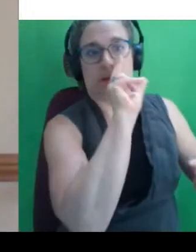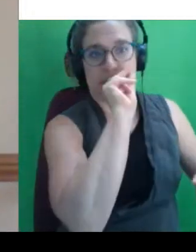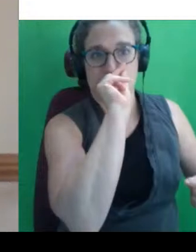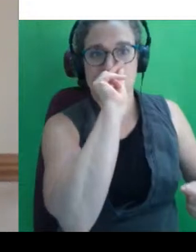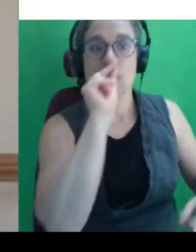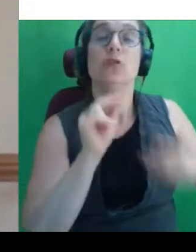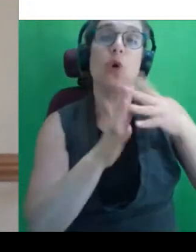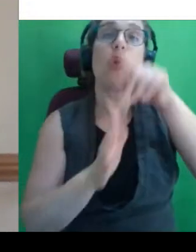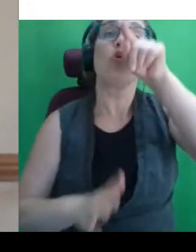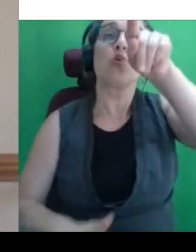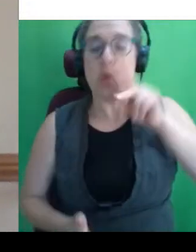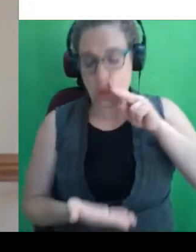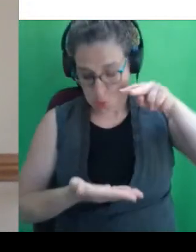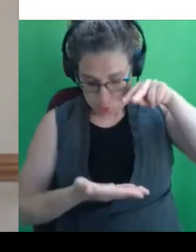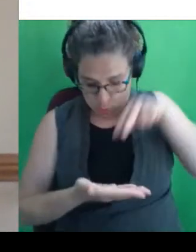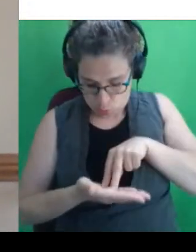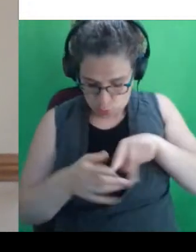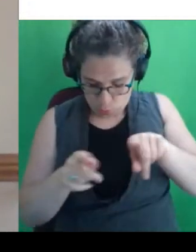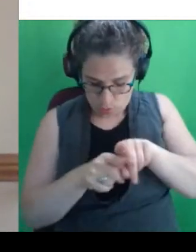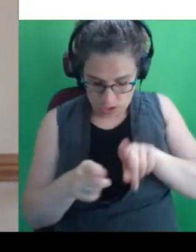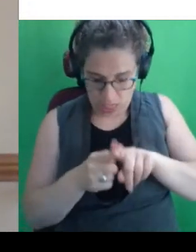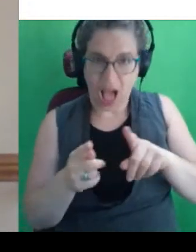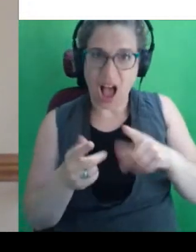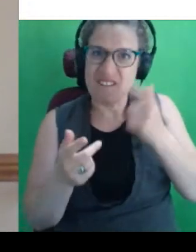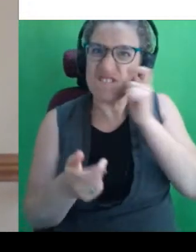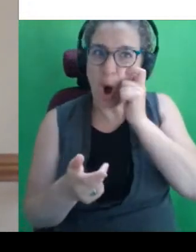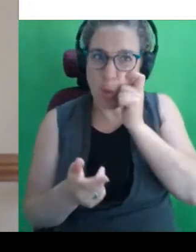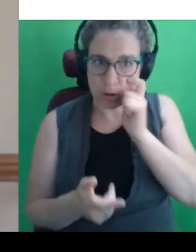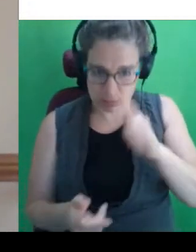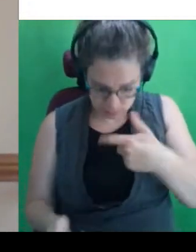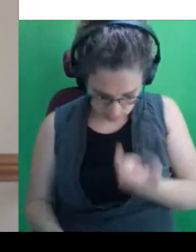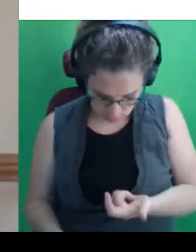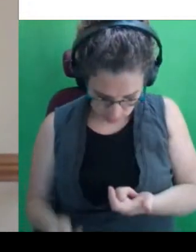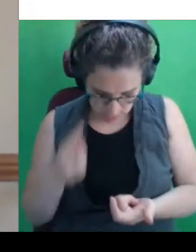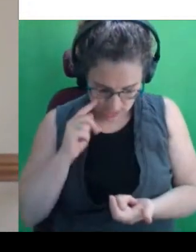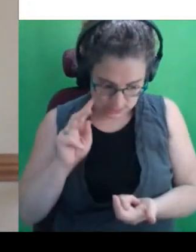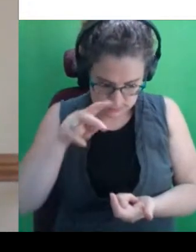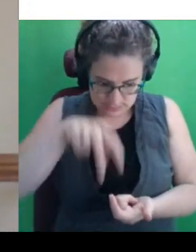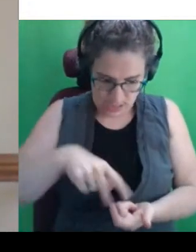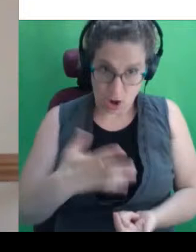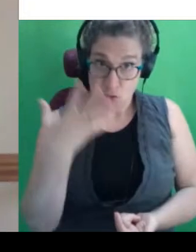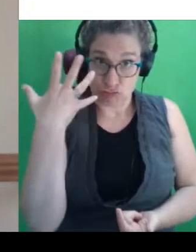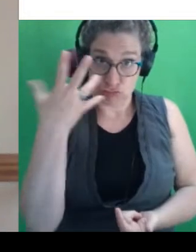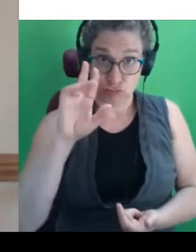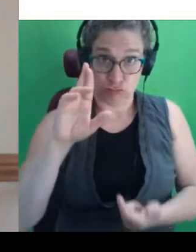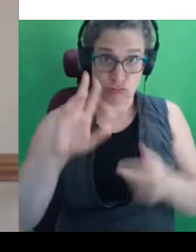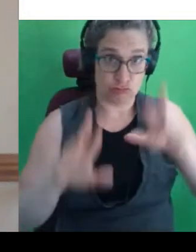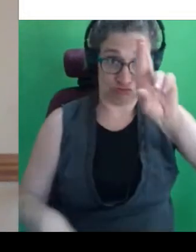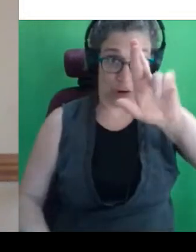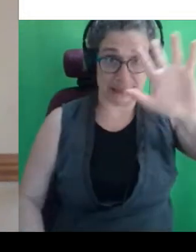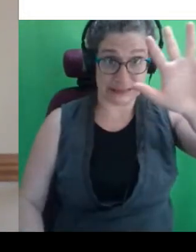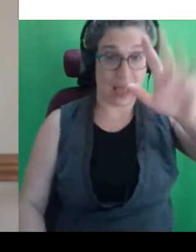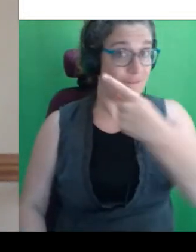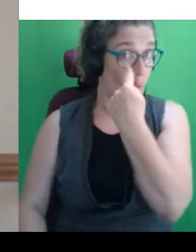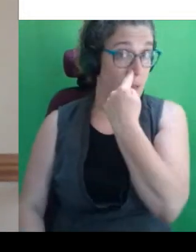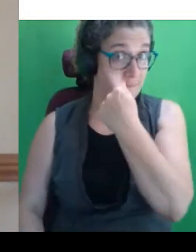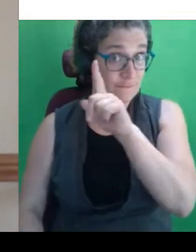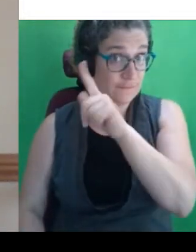or reading a book. So head would go down. You're going to use your right hand for your left nostril, pop it